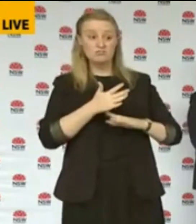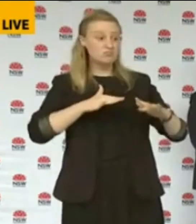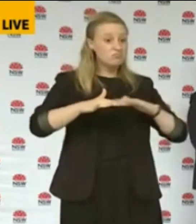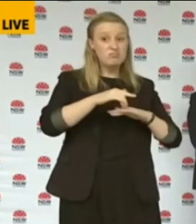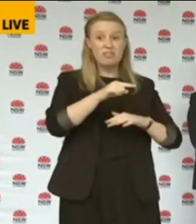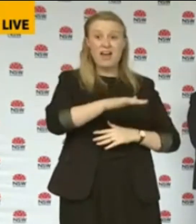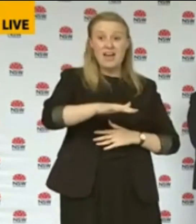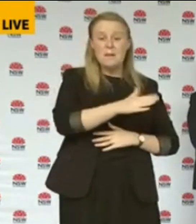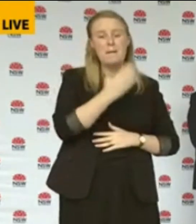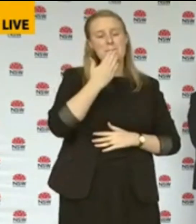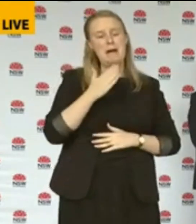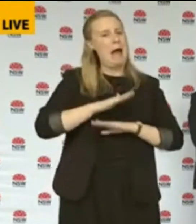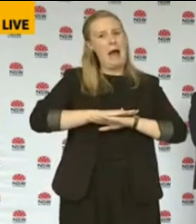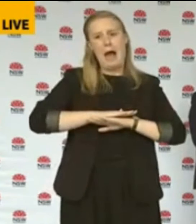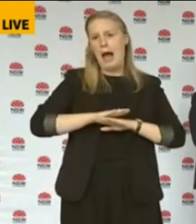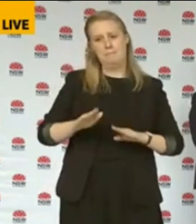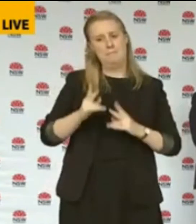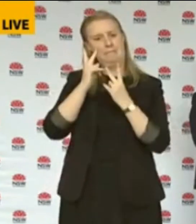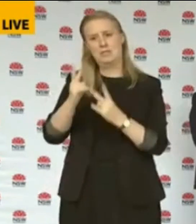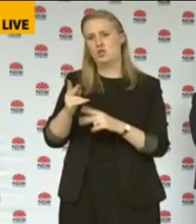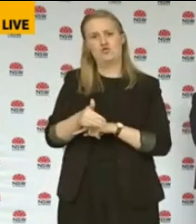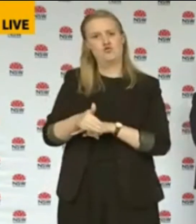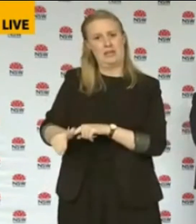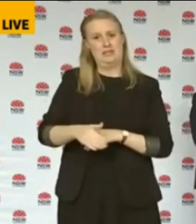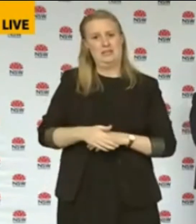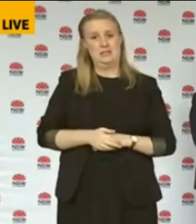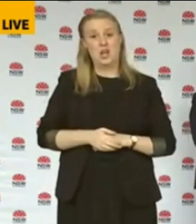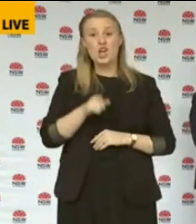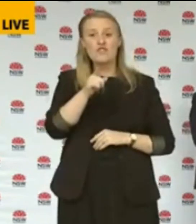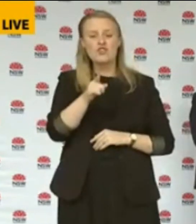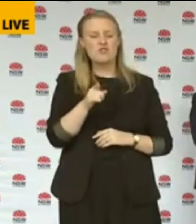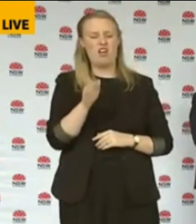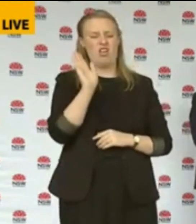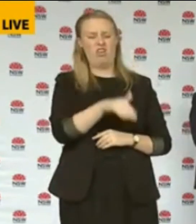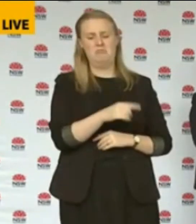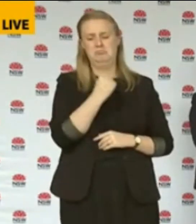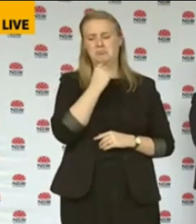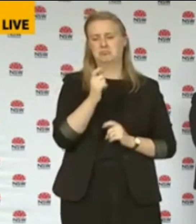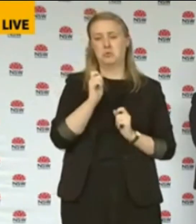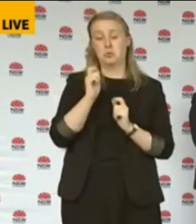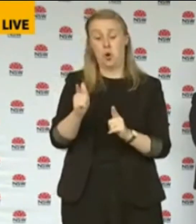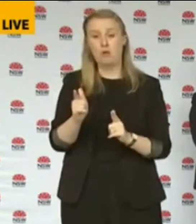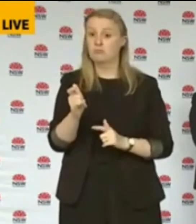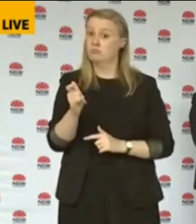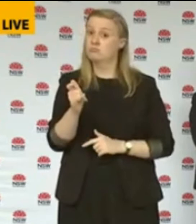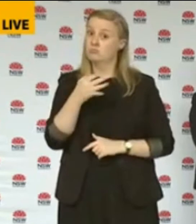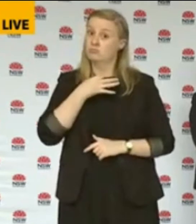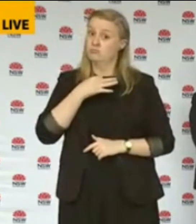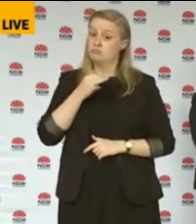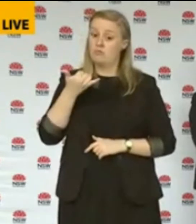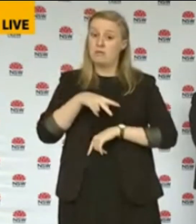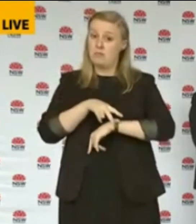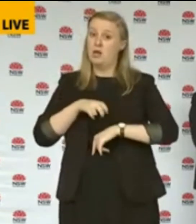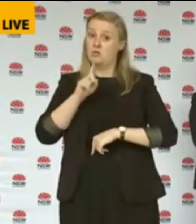somebody else has bought you a ticket, you may well be stopped by the very large police presence that will be there. And if you